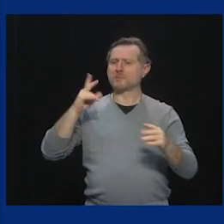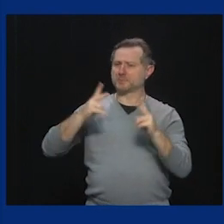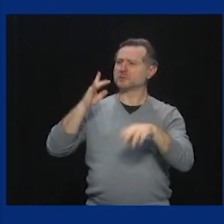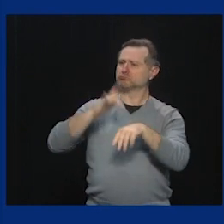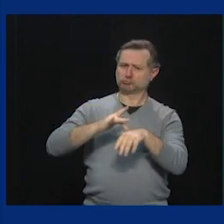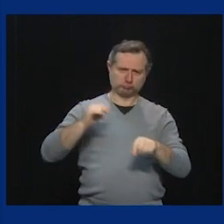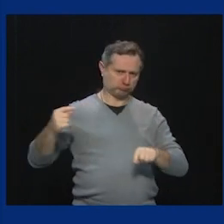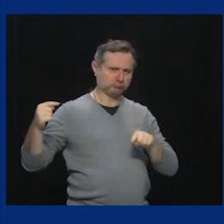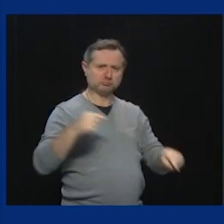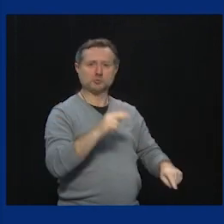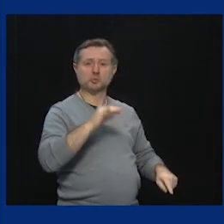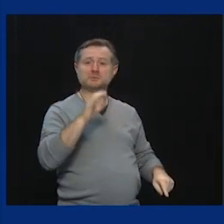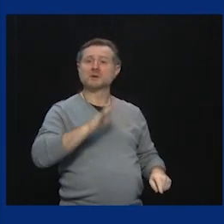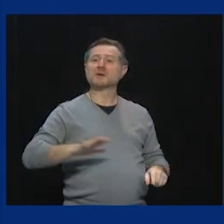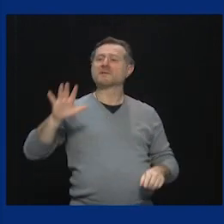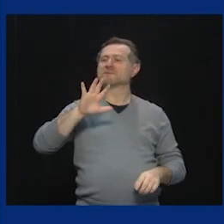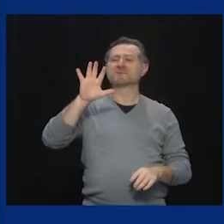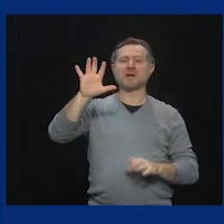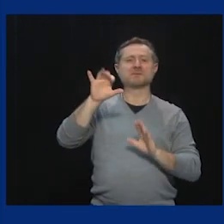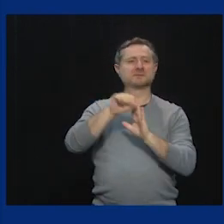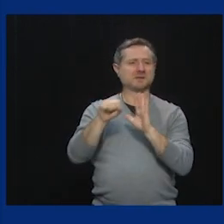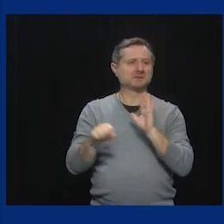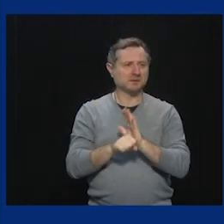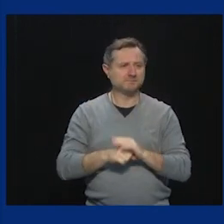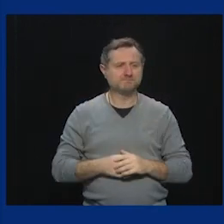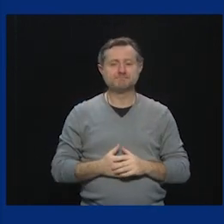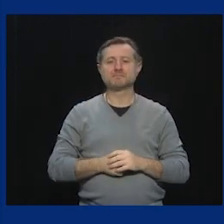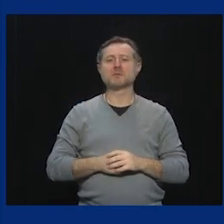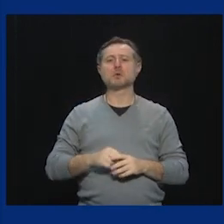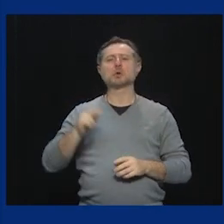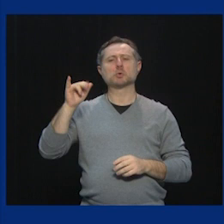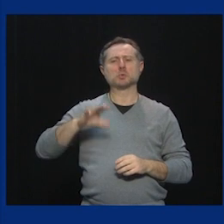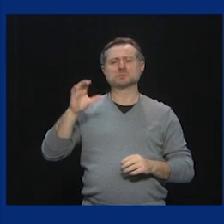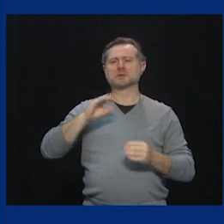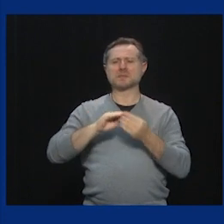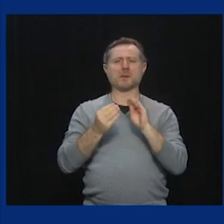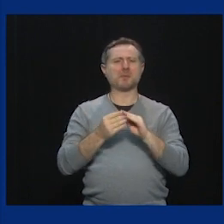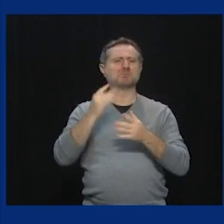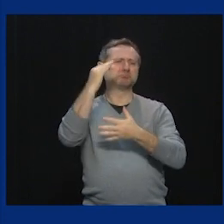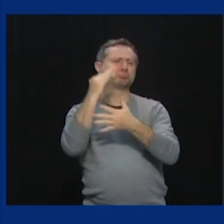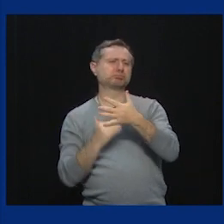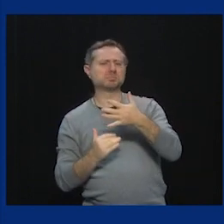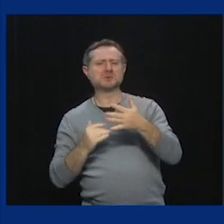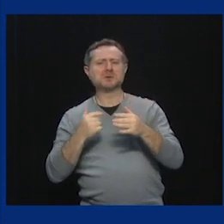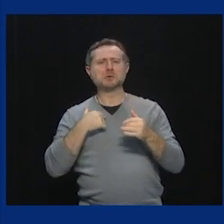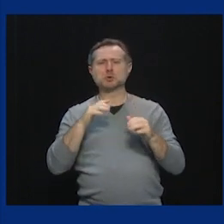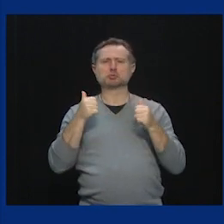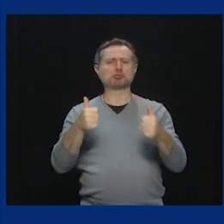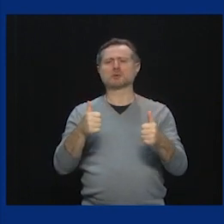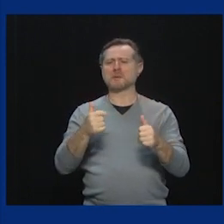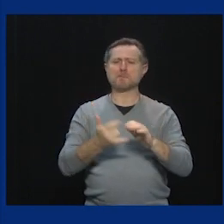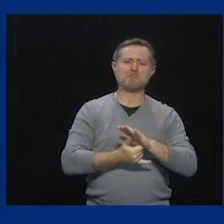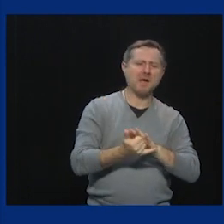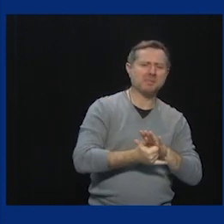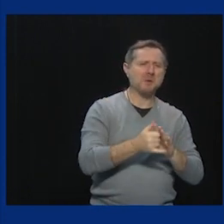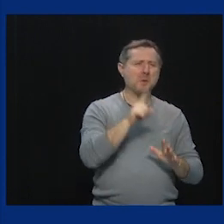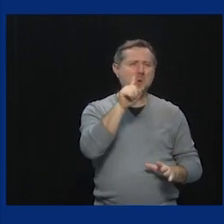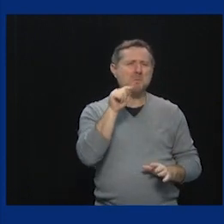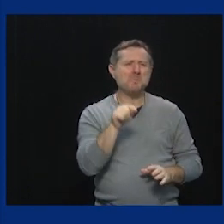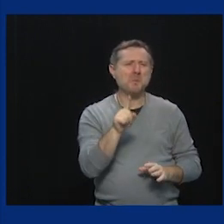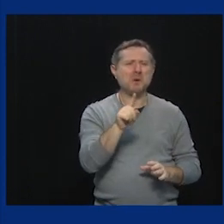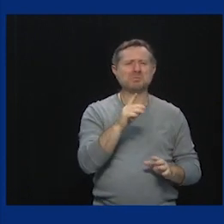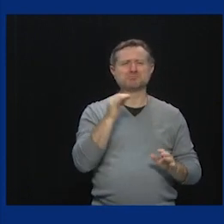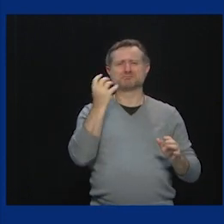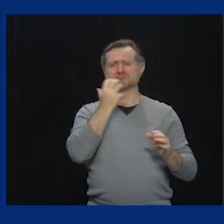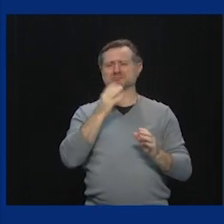opposed to others. Our New York City numbers, as I said, are very good. Manhattan 1.1, that's great. And even Staten